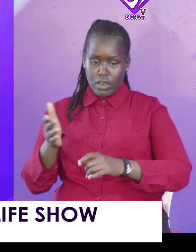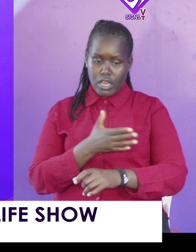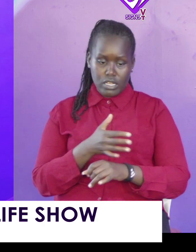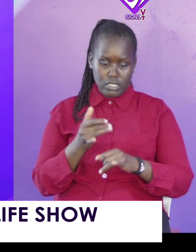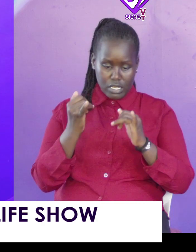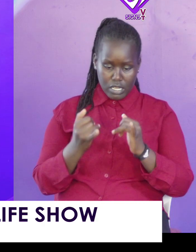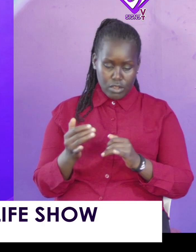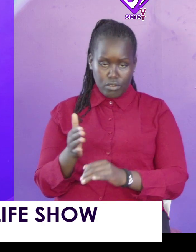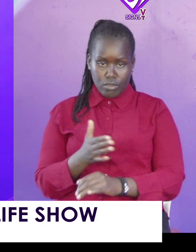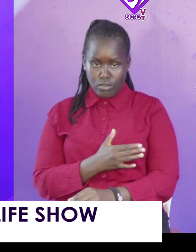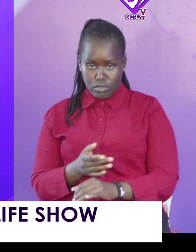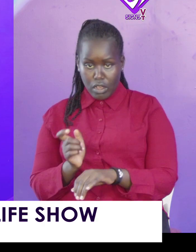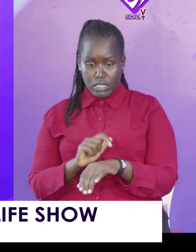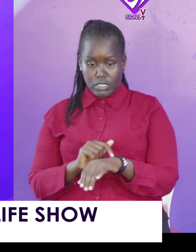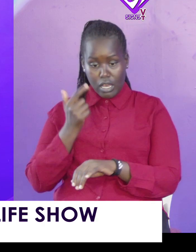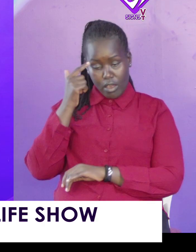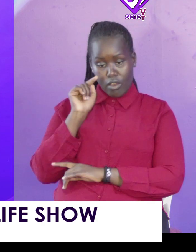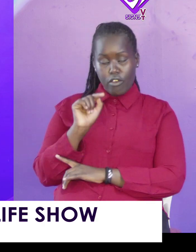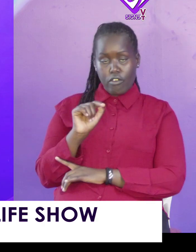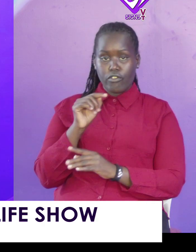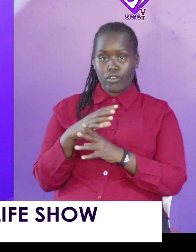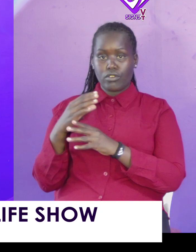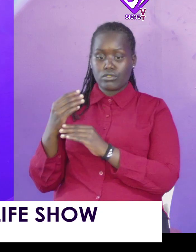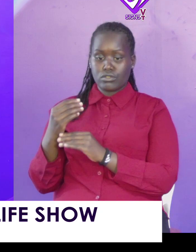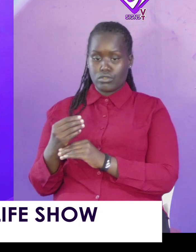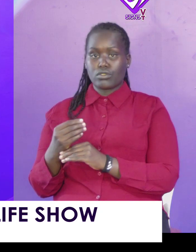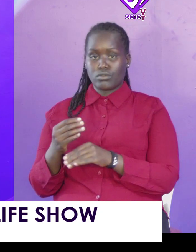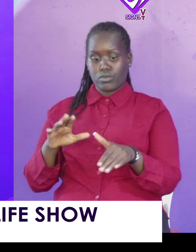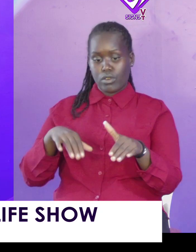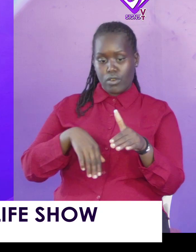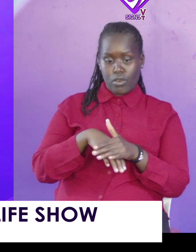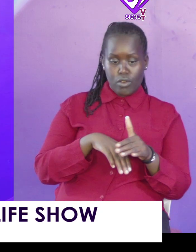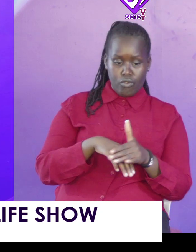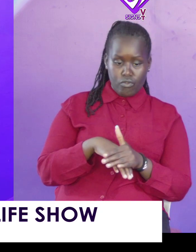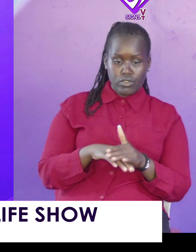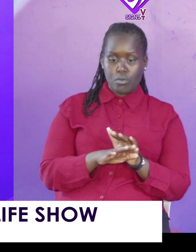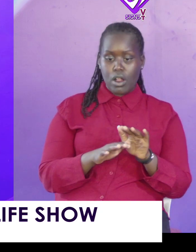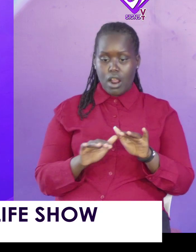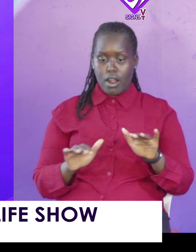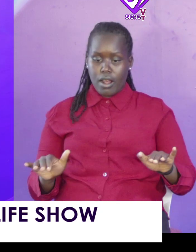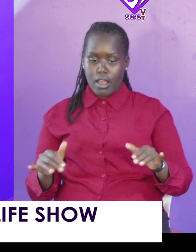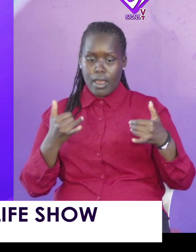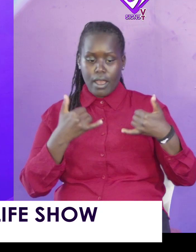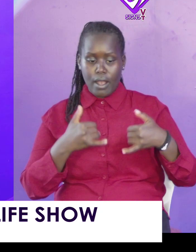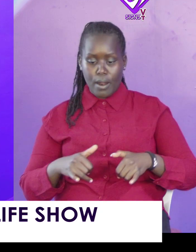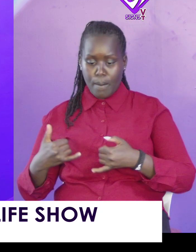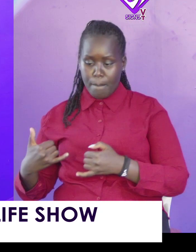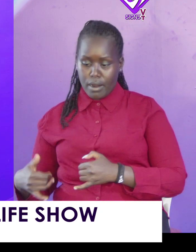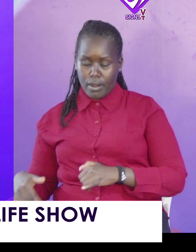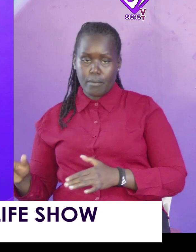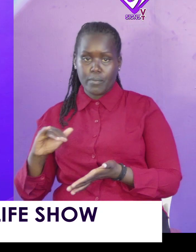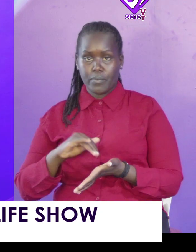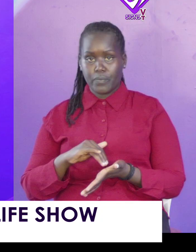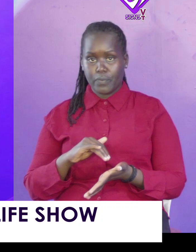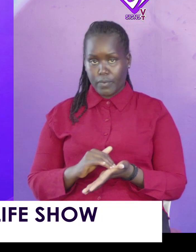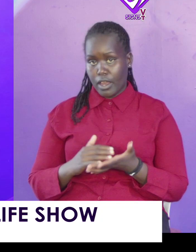song. It is time for you to go to that soccer field and play one more game, or to go to